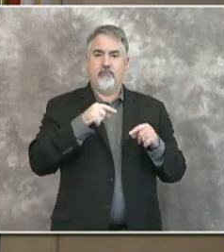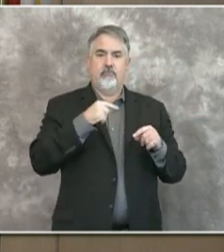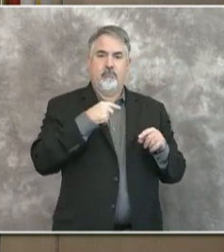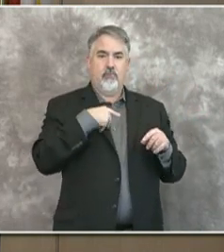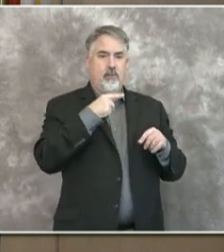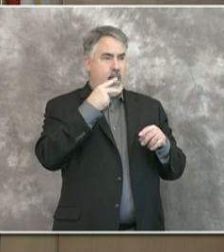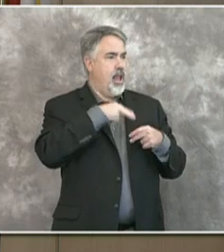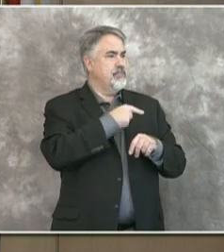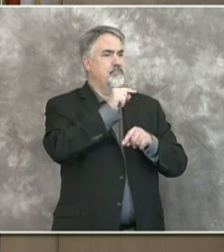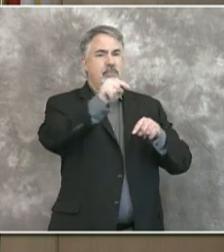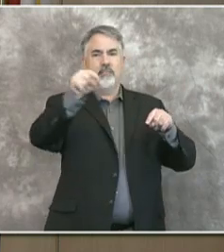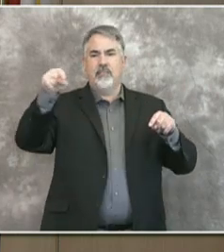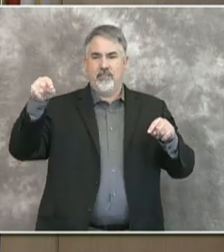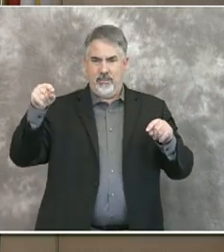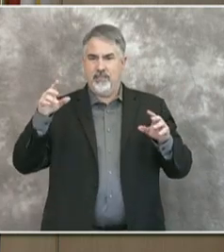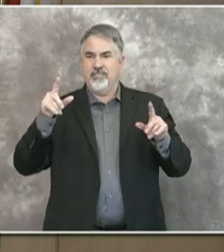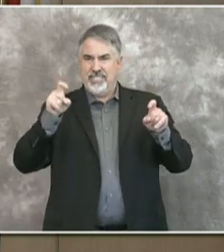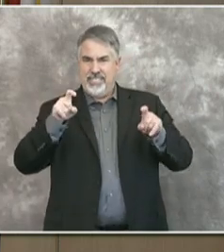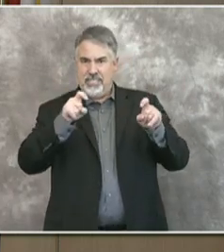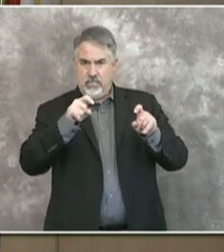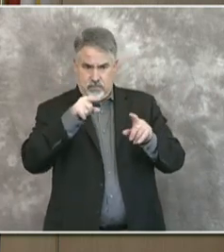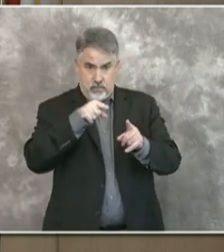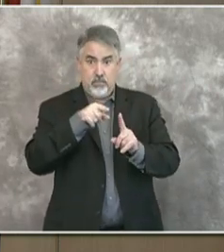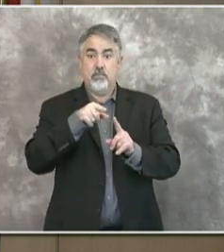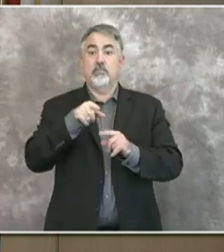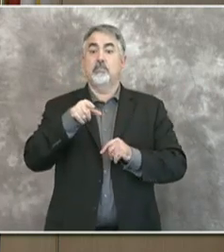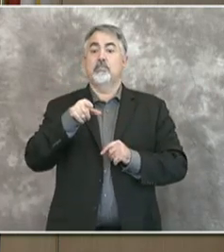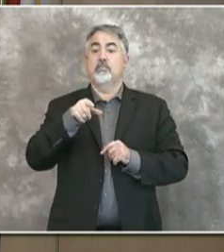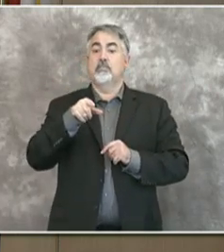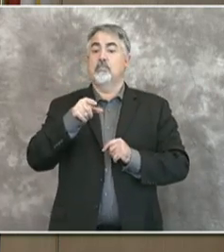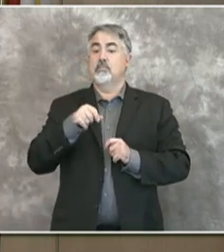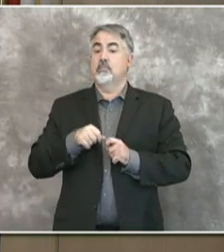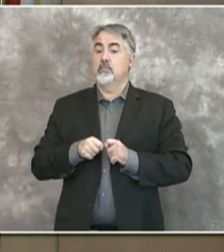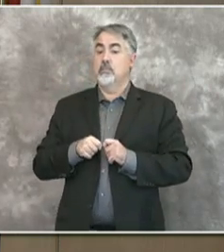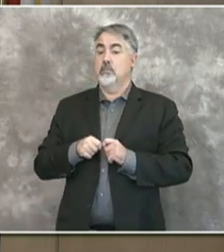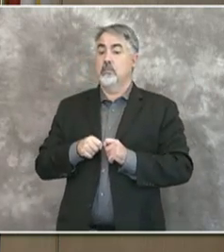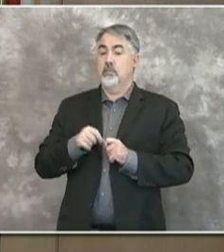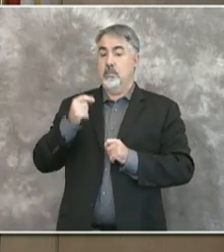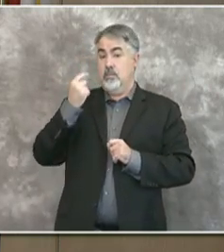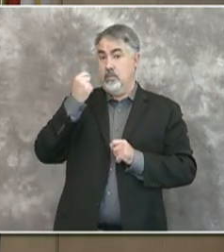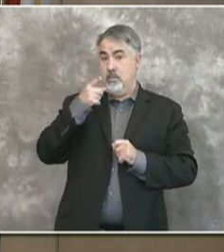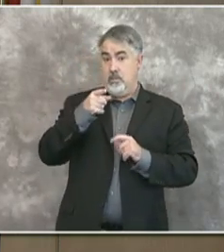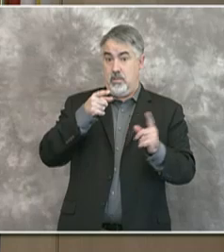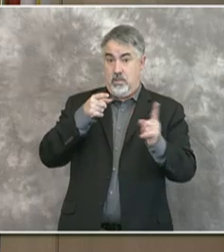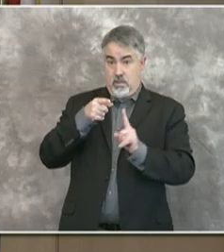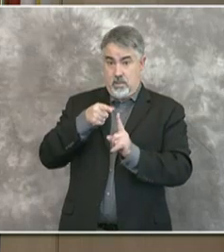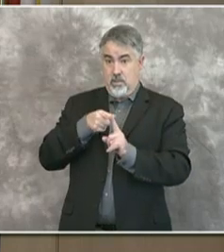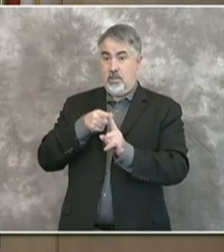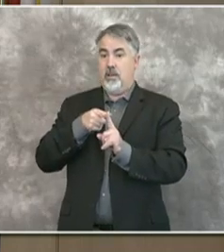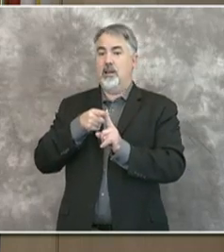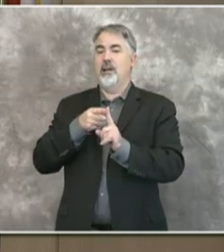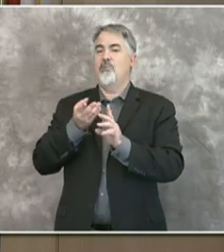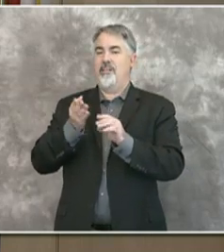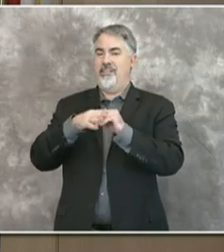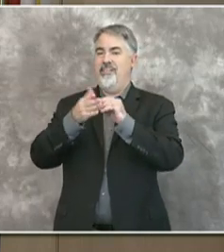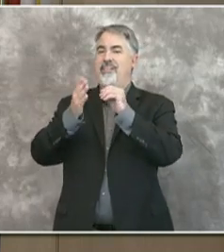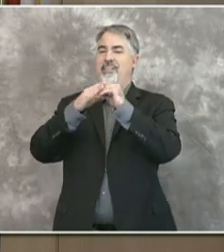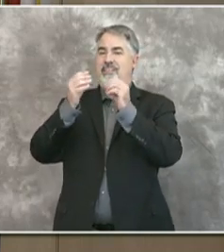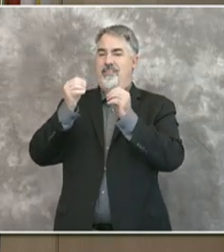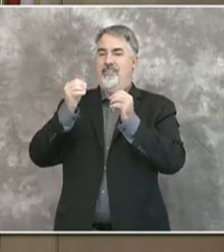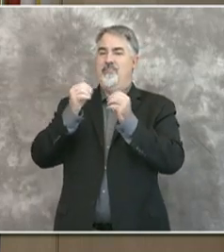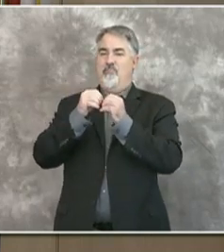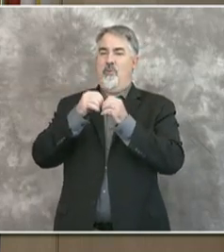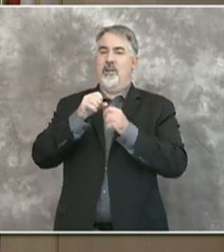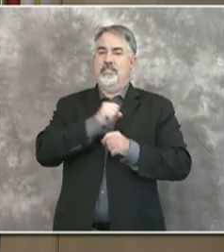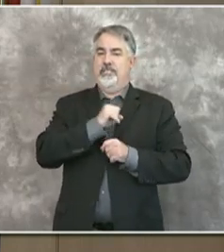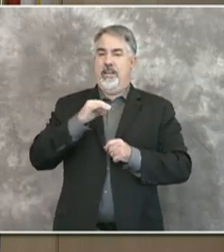that are conducting testing throughout our county. In the coming days and weeks, we're going to be seeing jumps in the number of staffing of folks